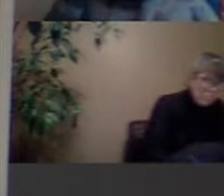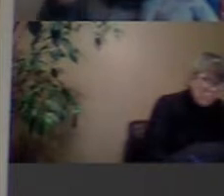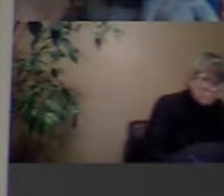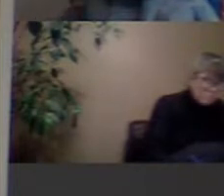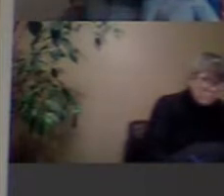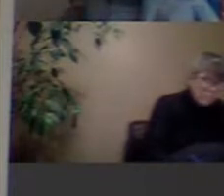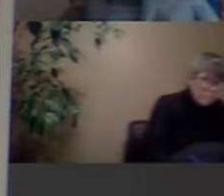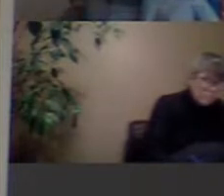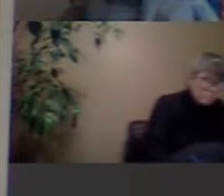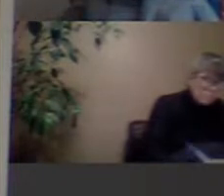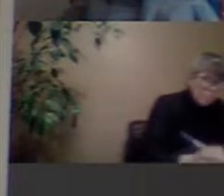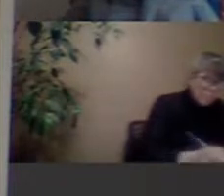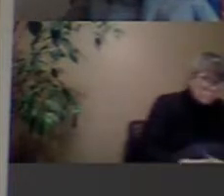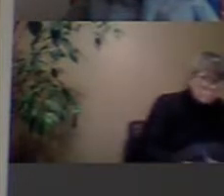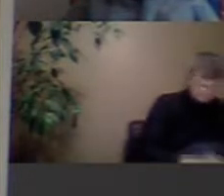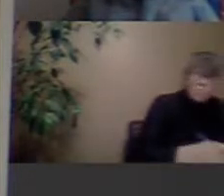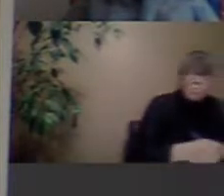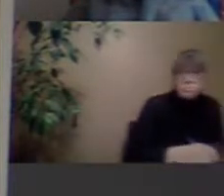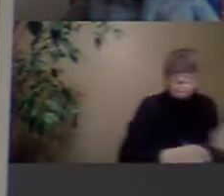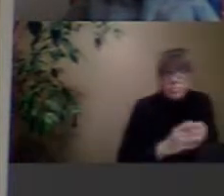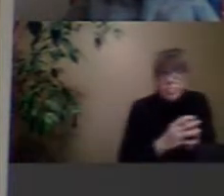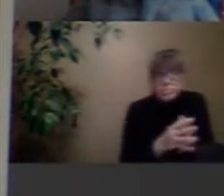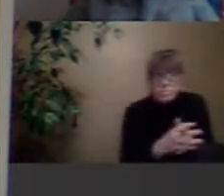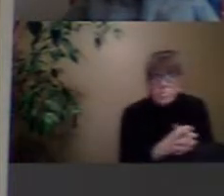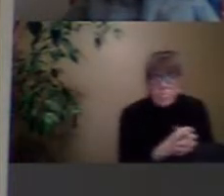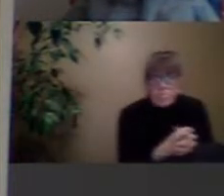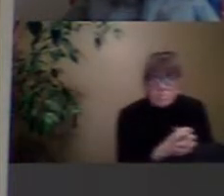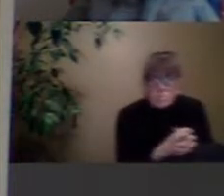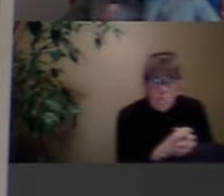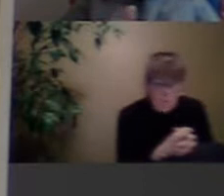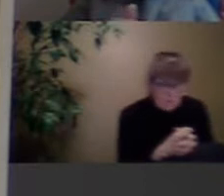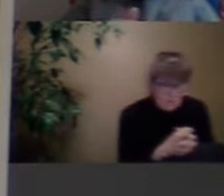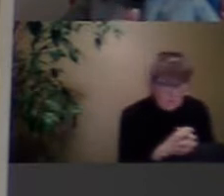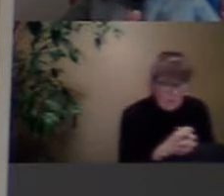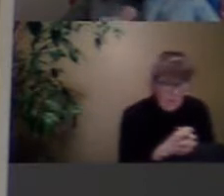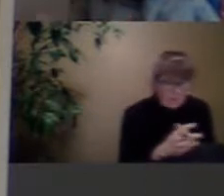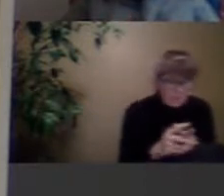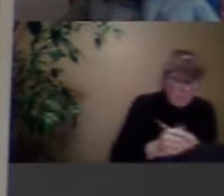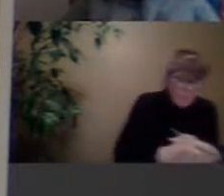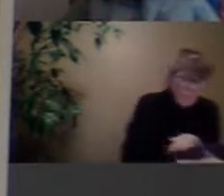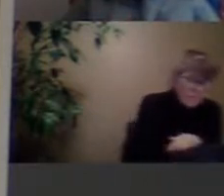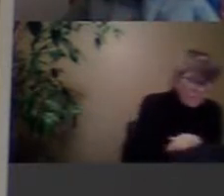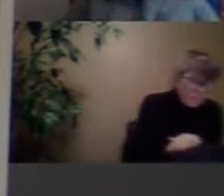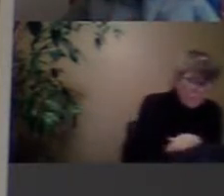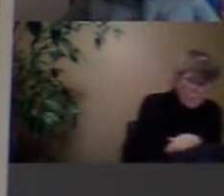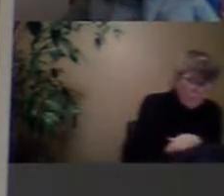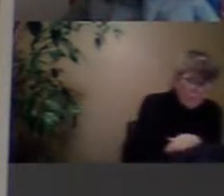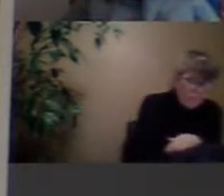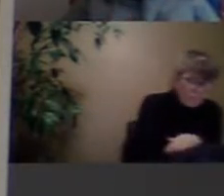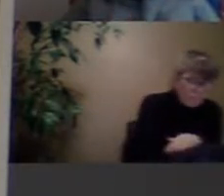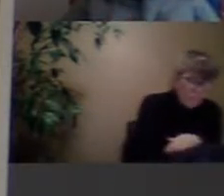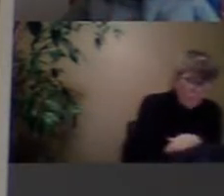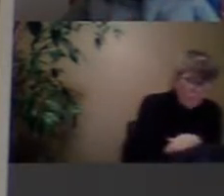benefit. The next one is, you know, there's been identified unreliable fire protection supplied by the Village of Derby Center. There